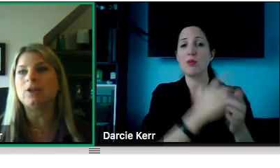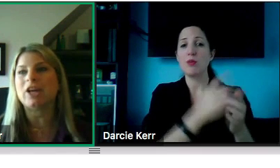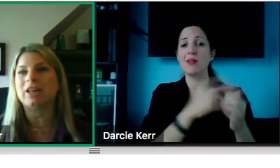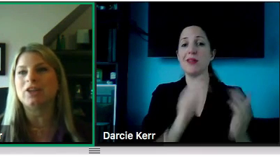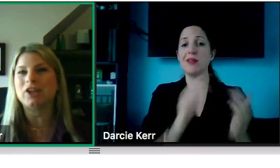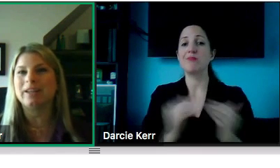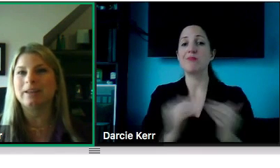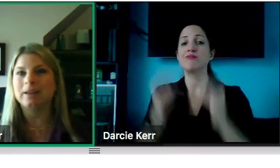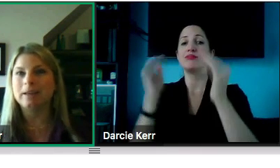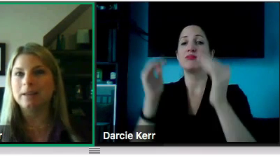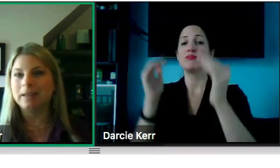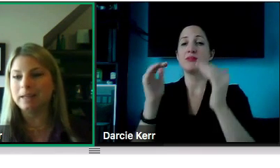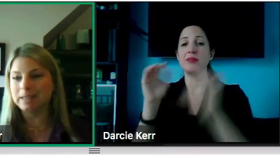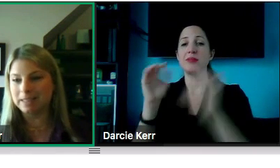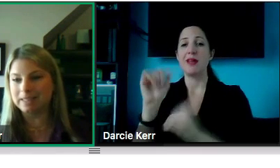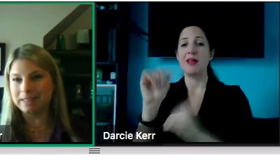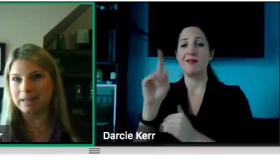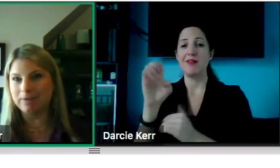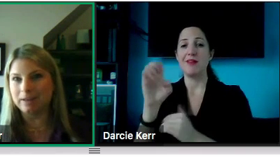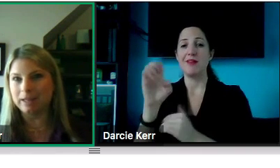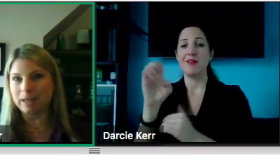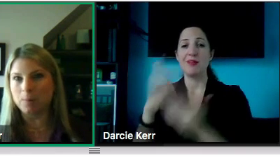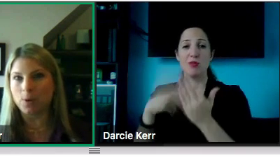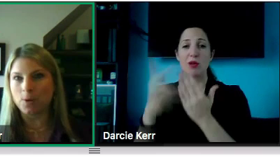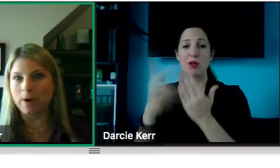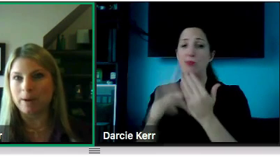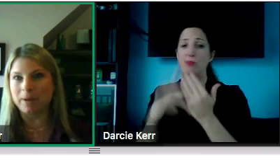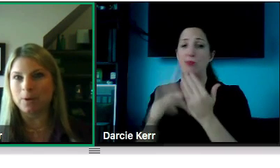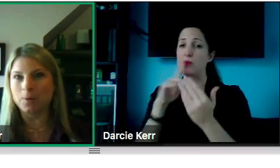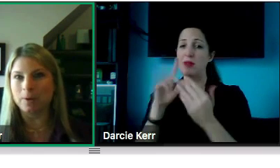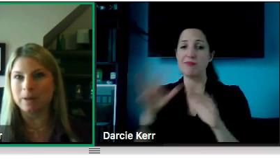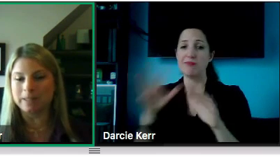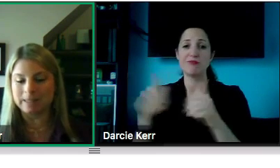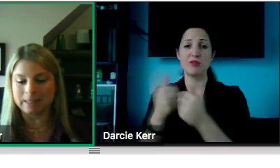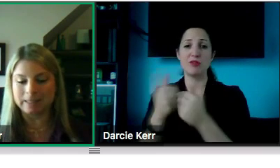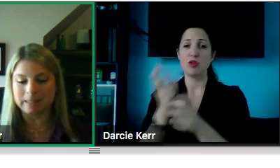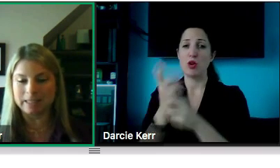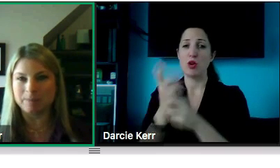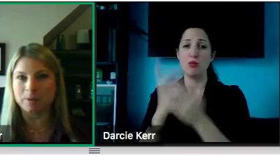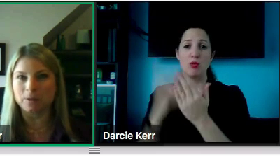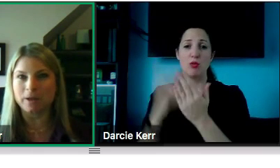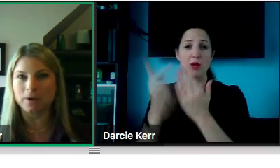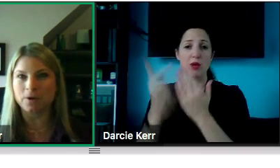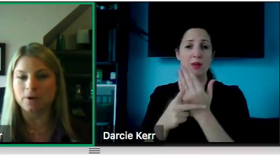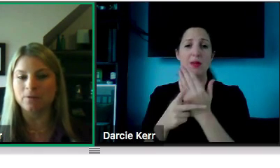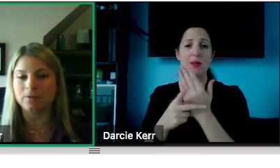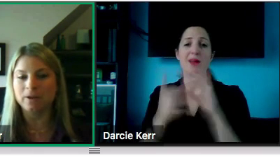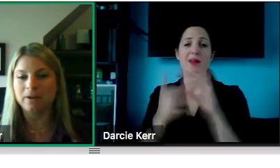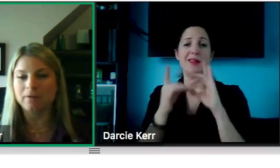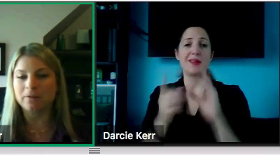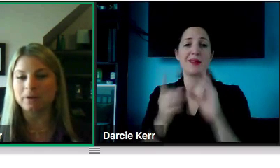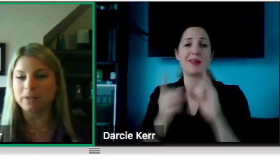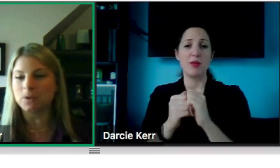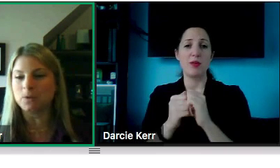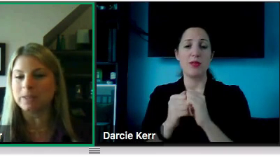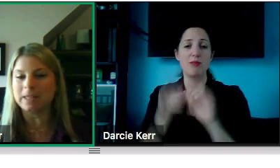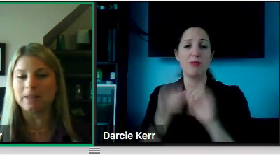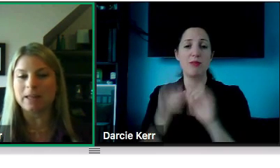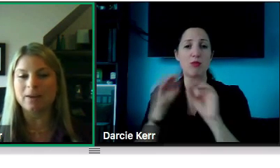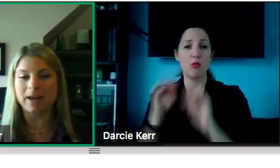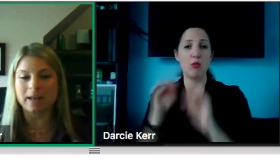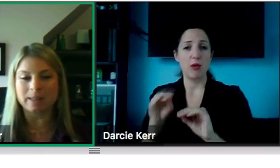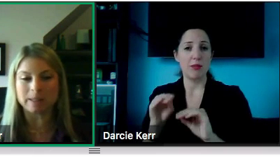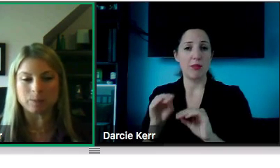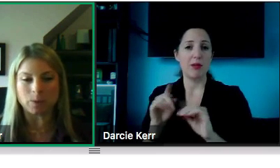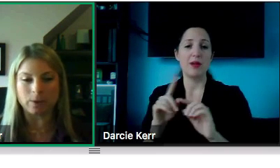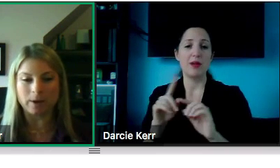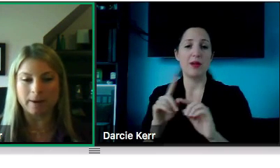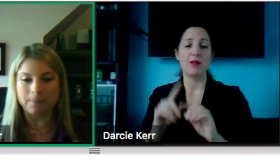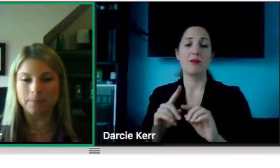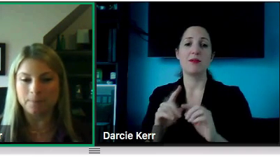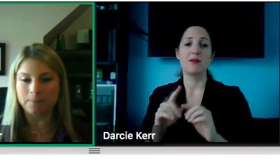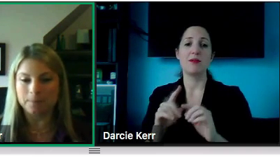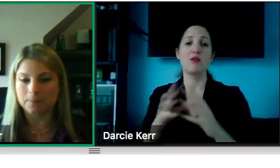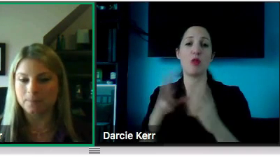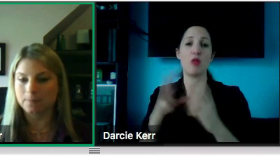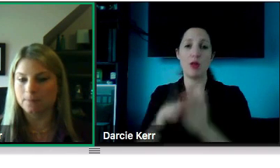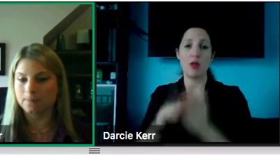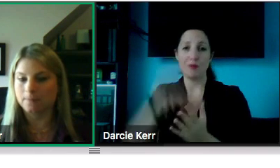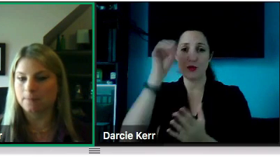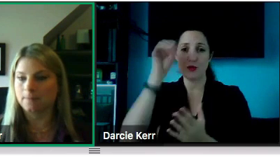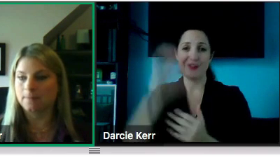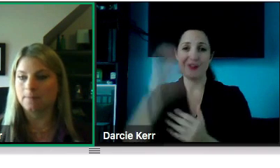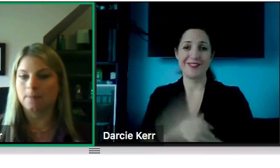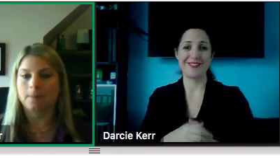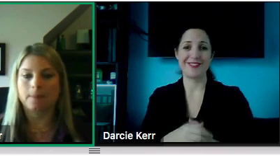it is quite challenging. It's definitely a programming course and a steep learning curve for students in the advanced program.